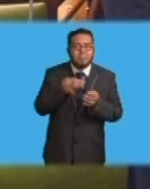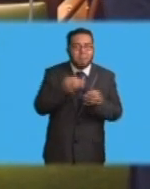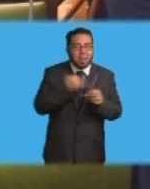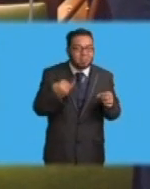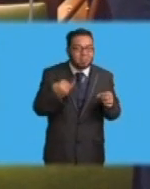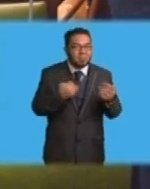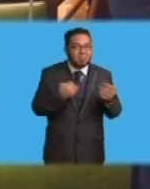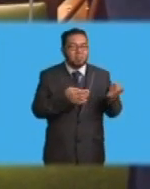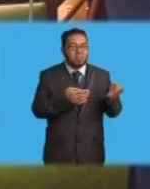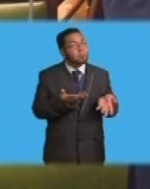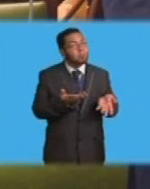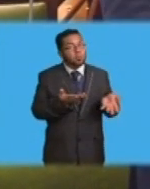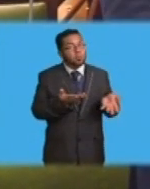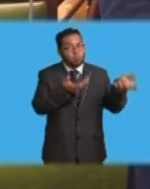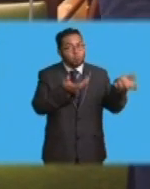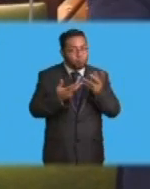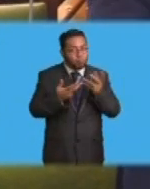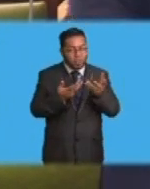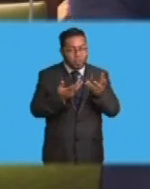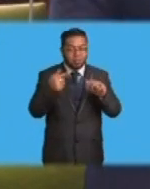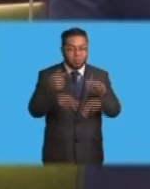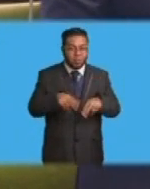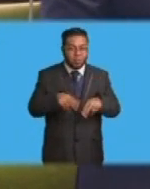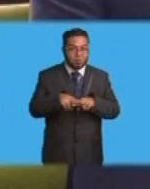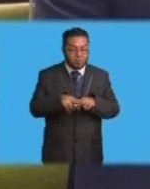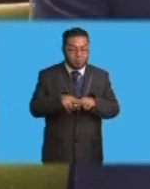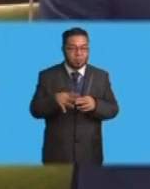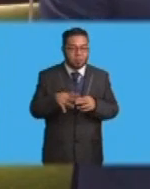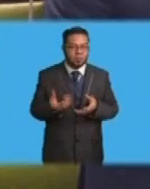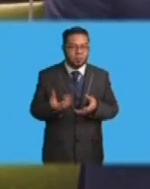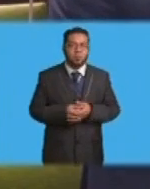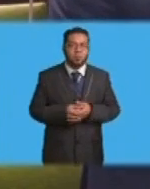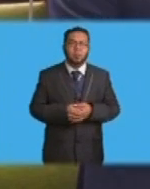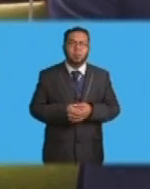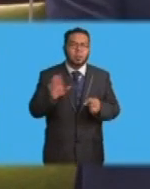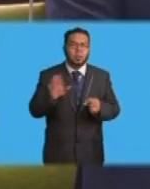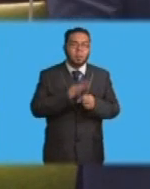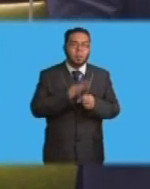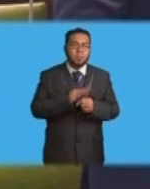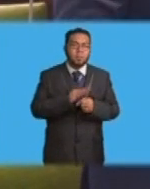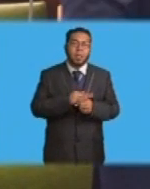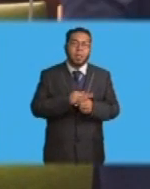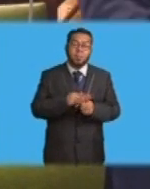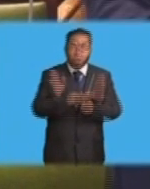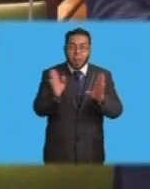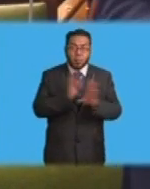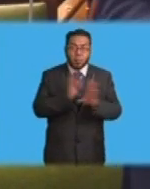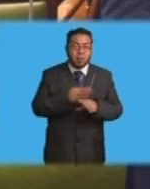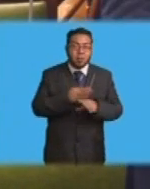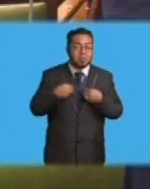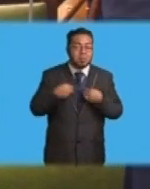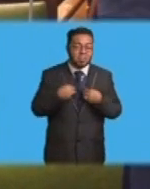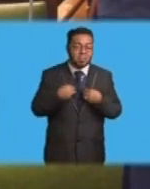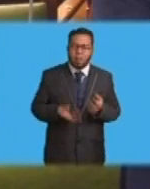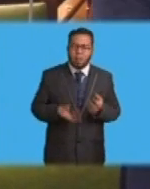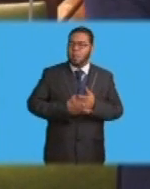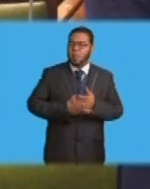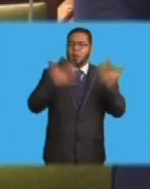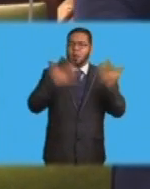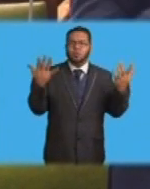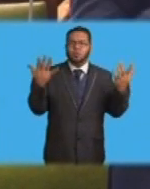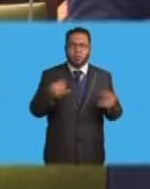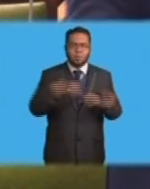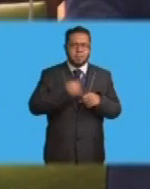for us. As you know, all these drugs are actually made, or vaccines are made by the private sector, large pharmaceutical companies.